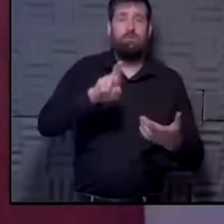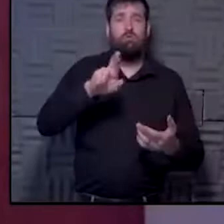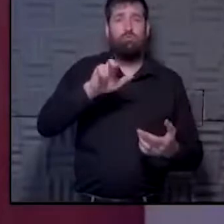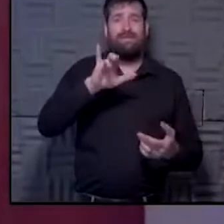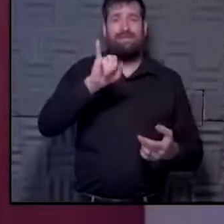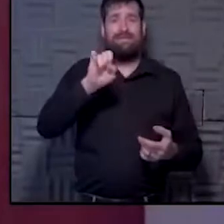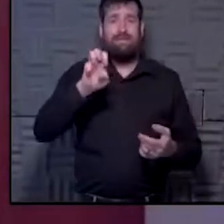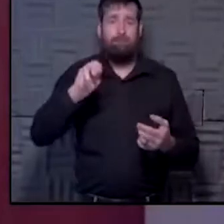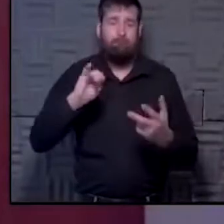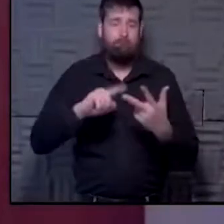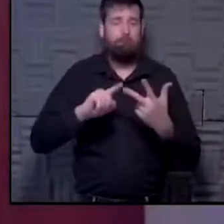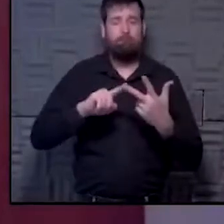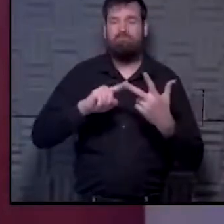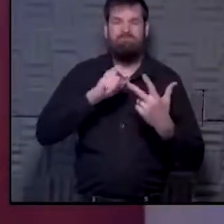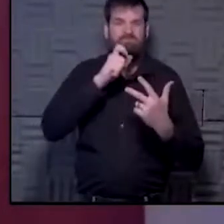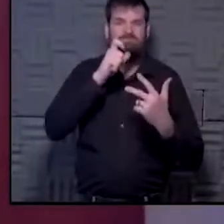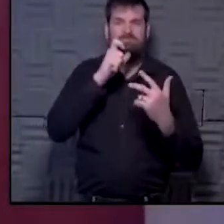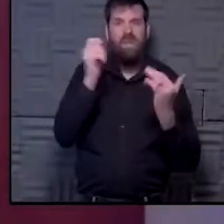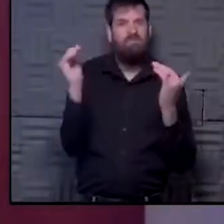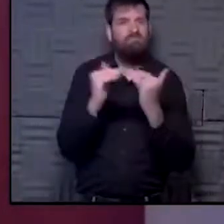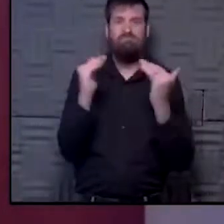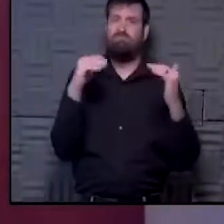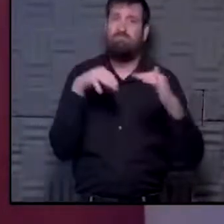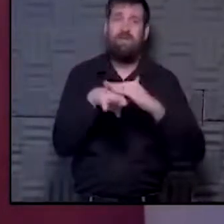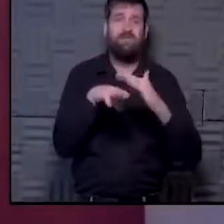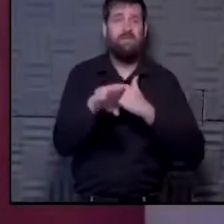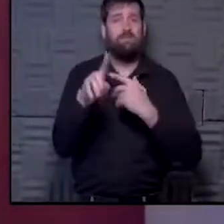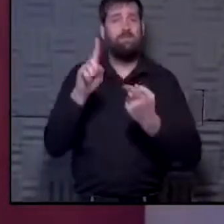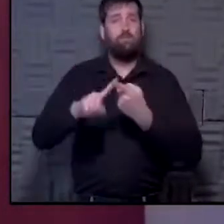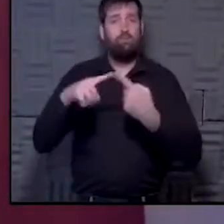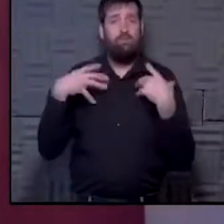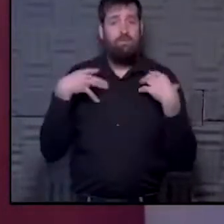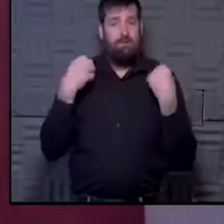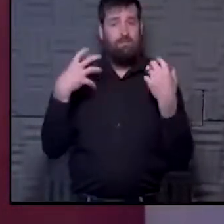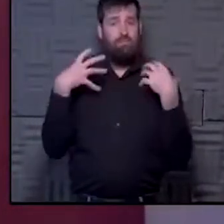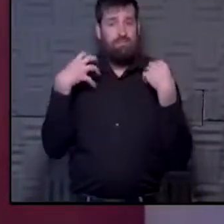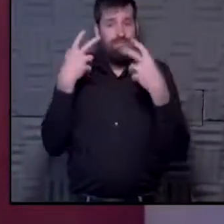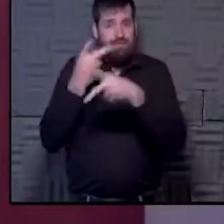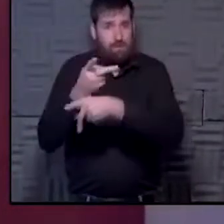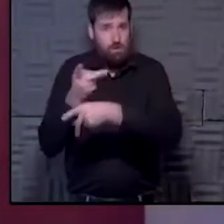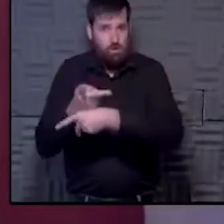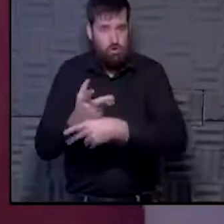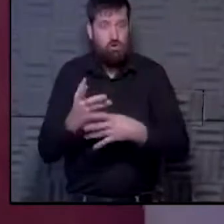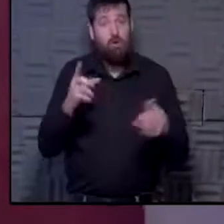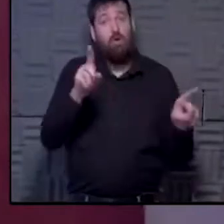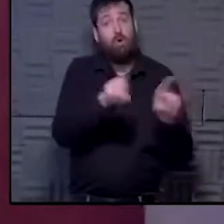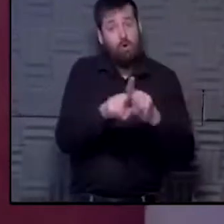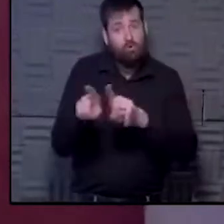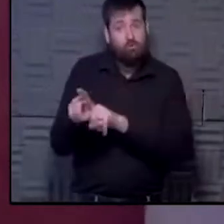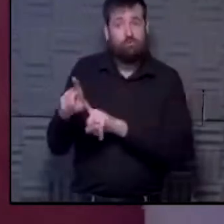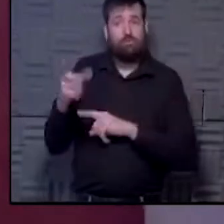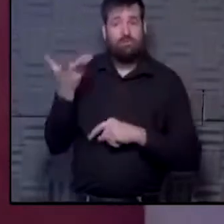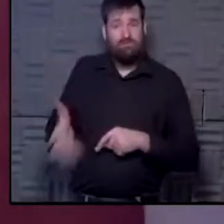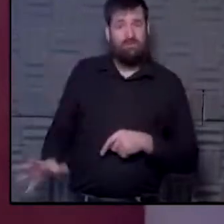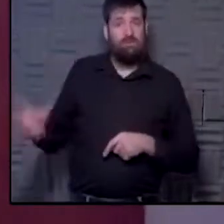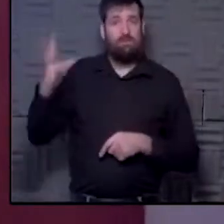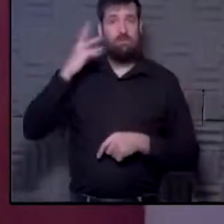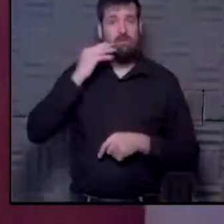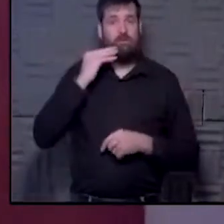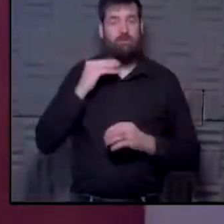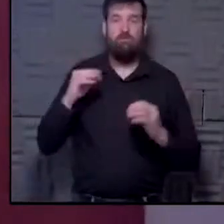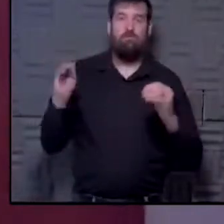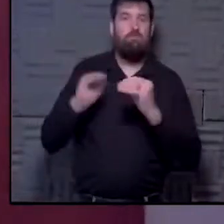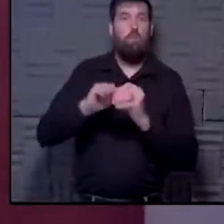and inadequate access to health and health care, and therefore have also experienced higher